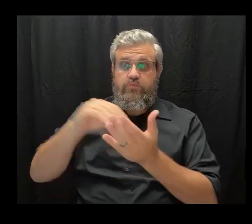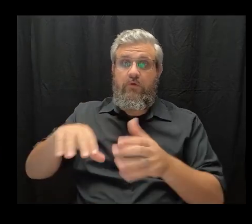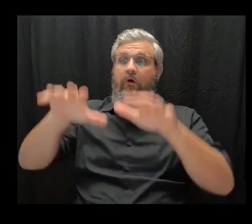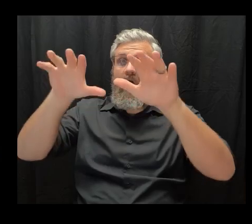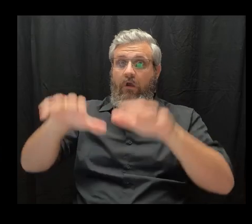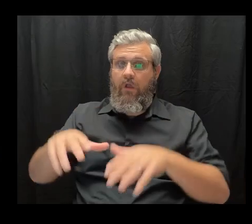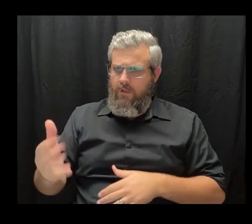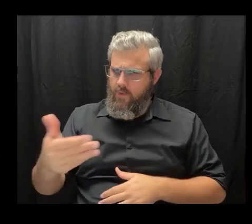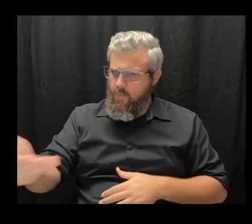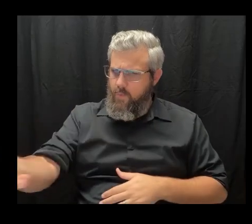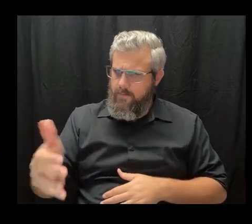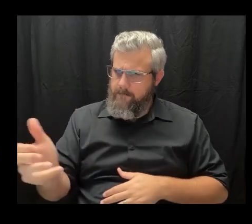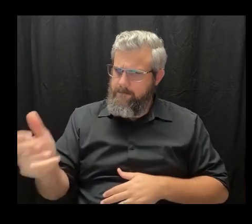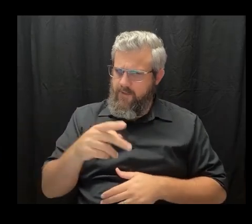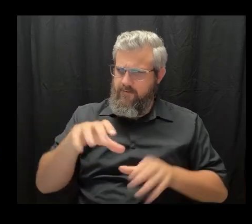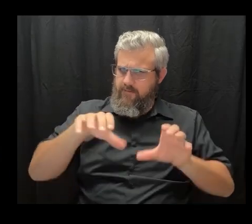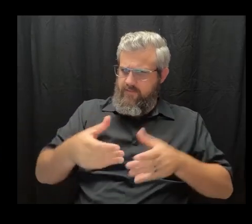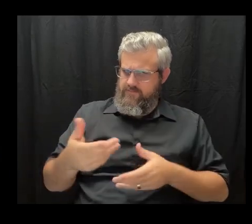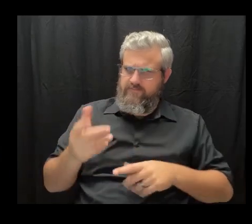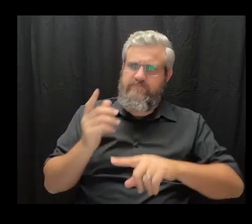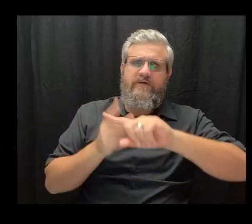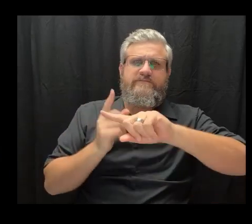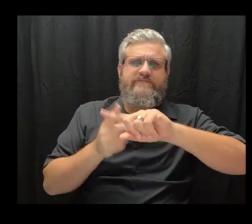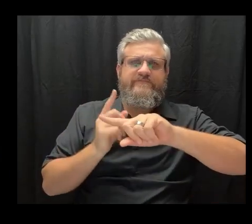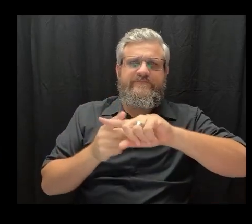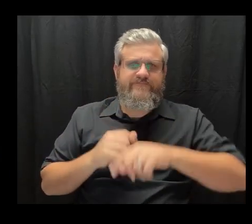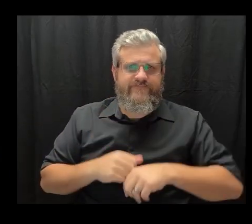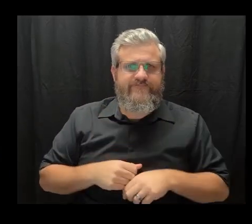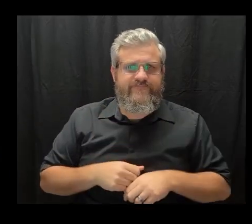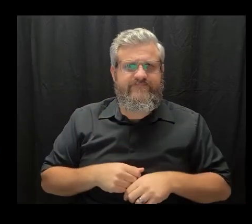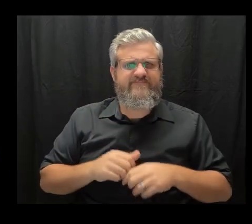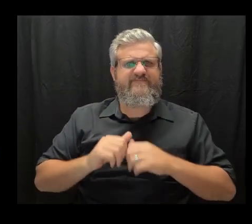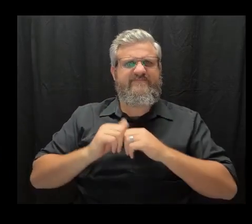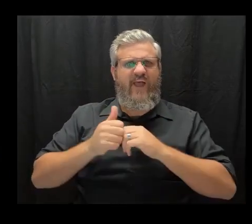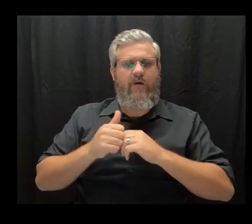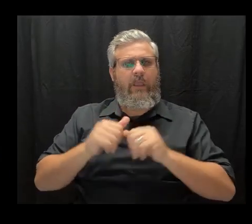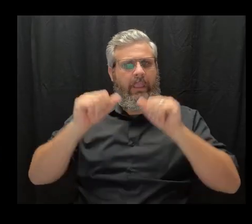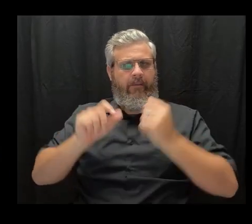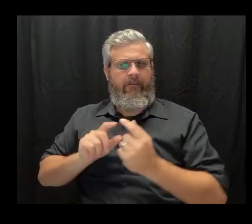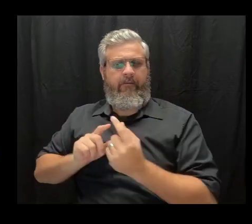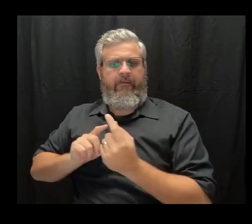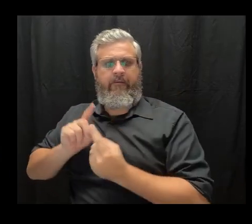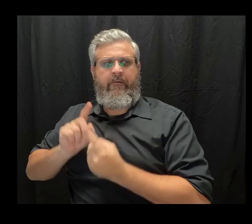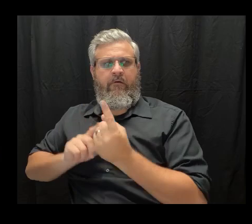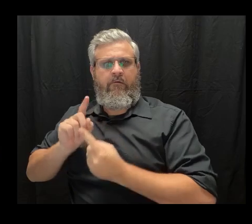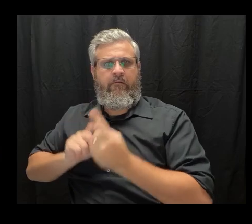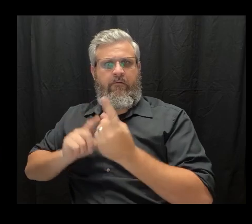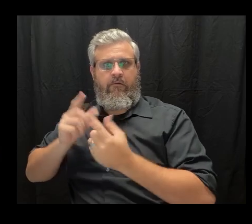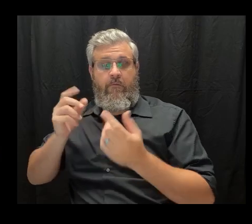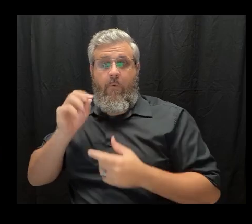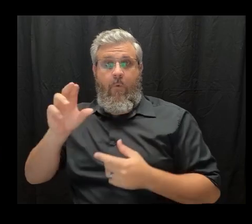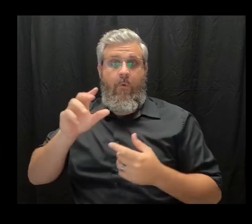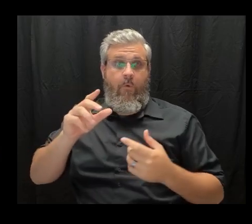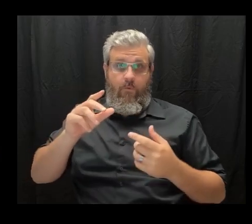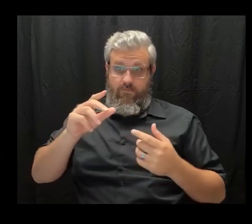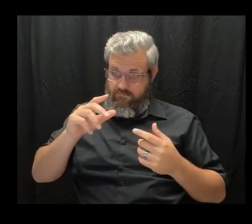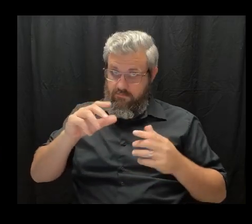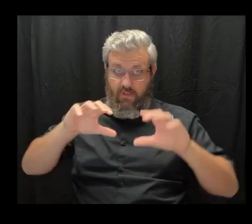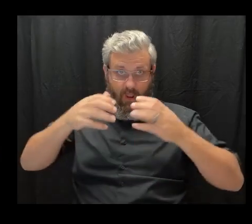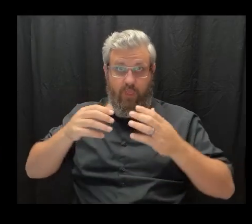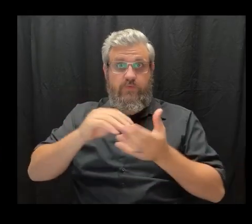back into the space in a positive manner. This can be done discreetly, one-on-one, or in front of the entire class, depending